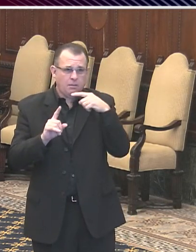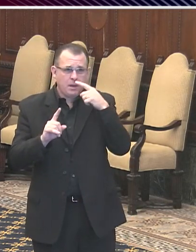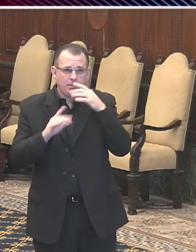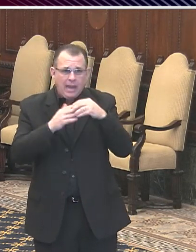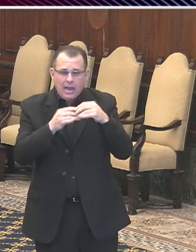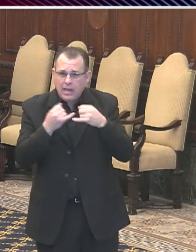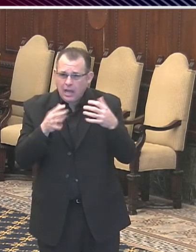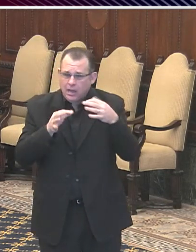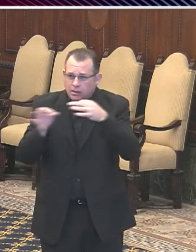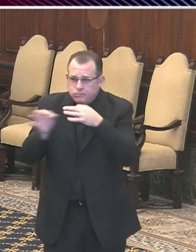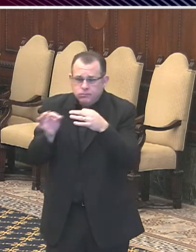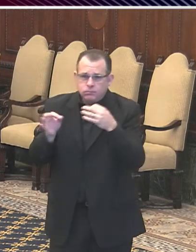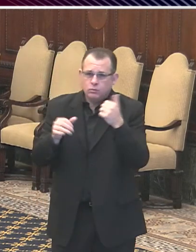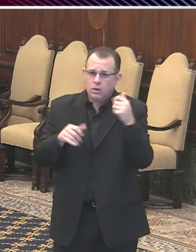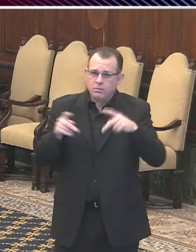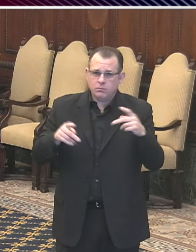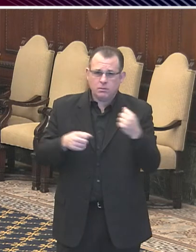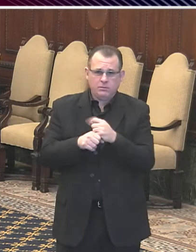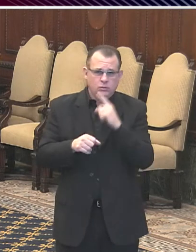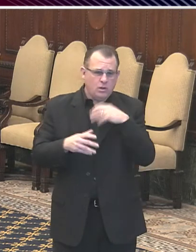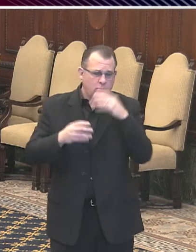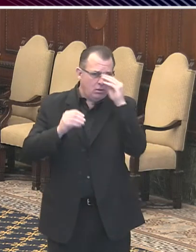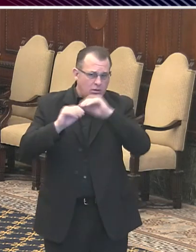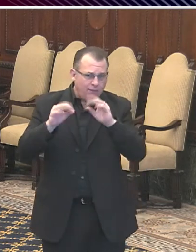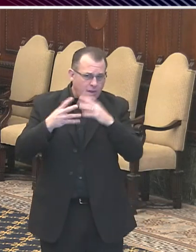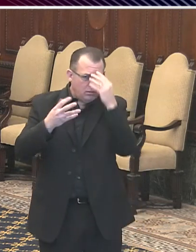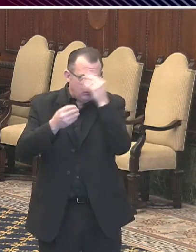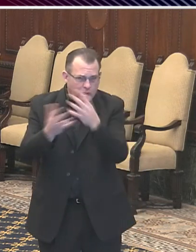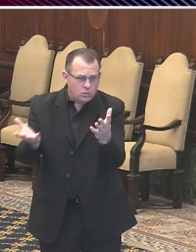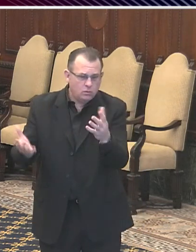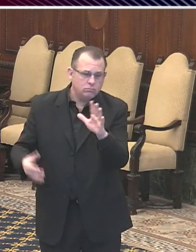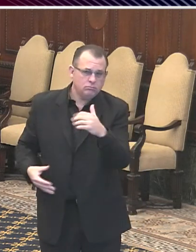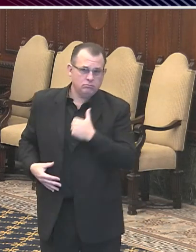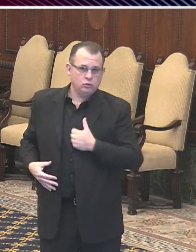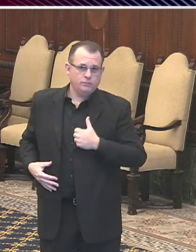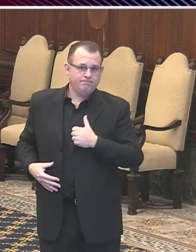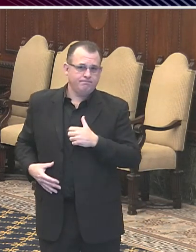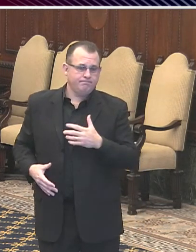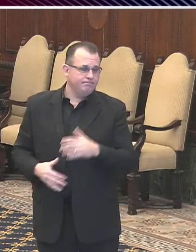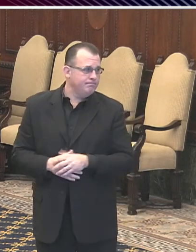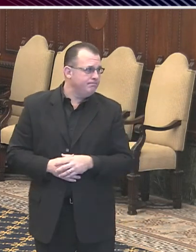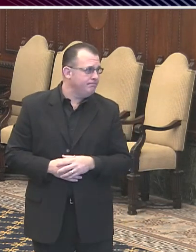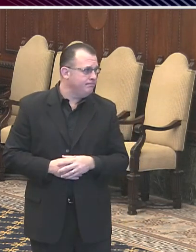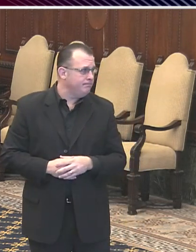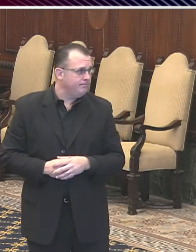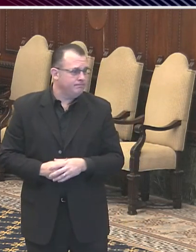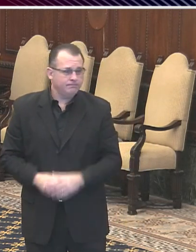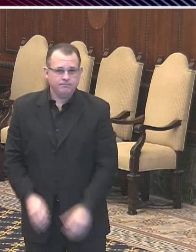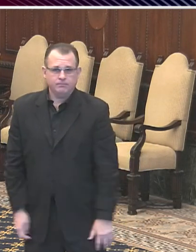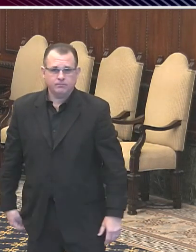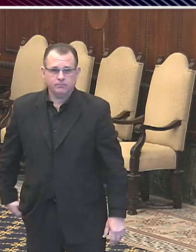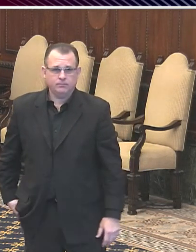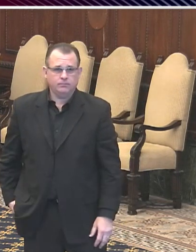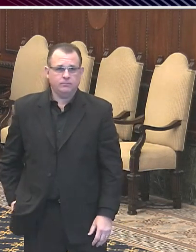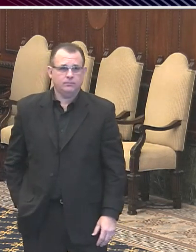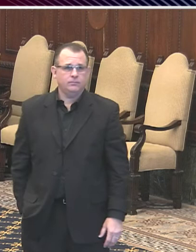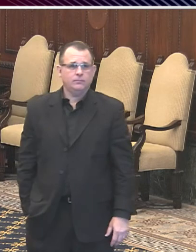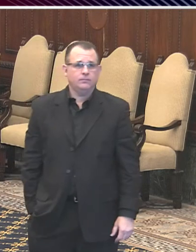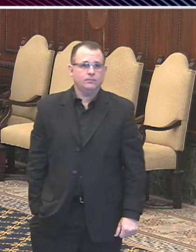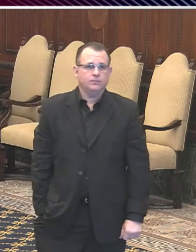but I wanted to make sure that clarification was made. I apologize. Quería hacer una aclaración, Brian, con respecto a tu